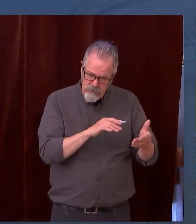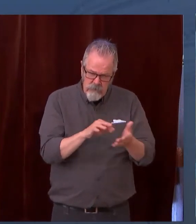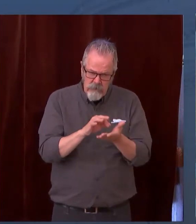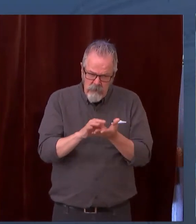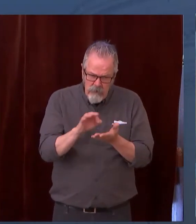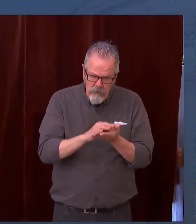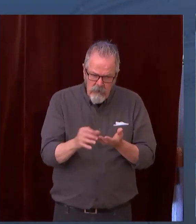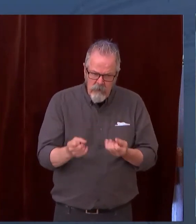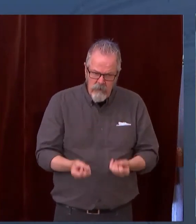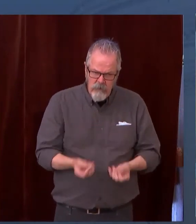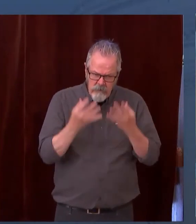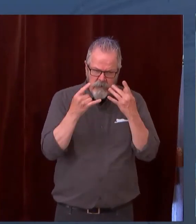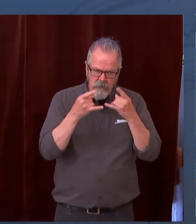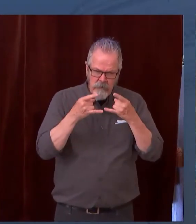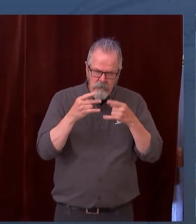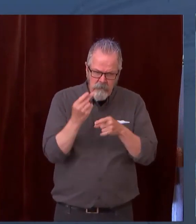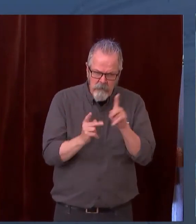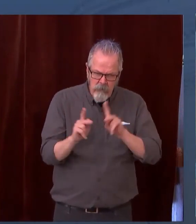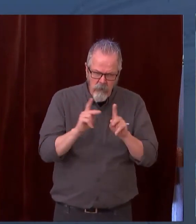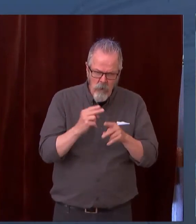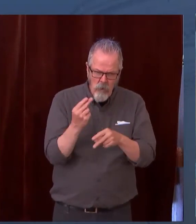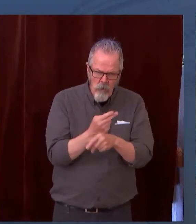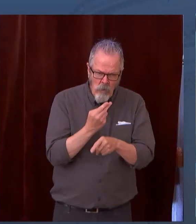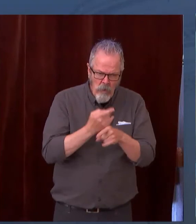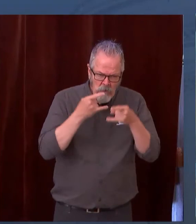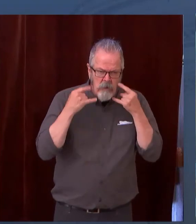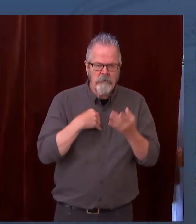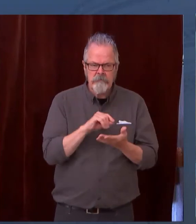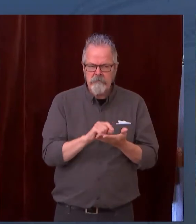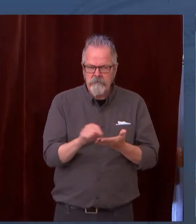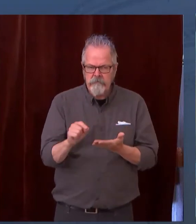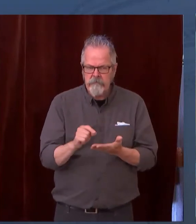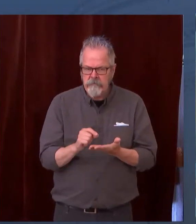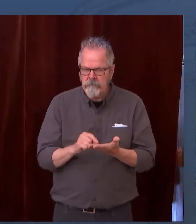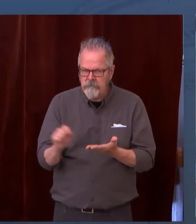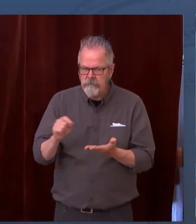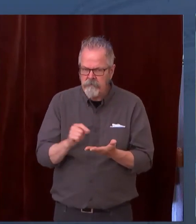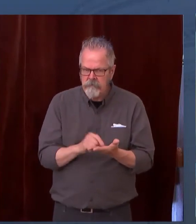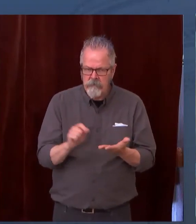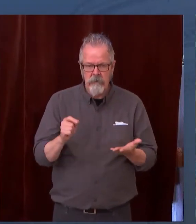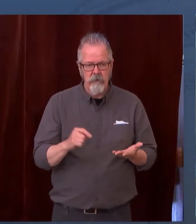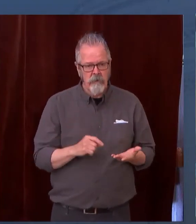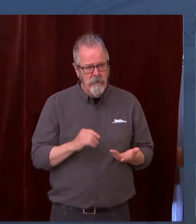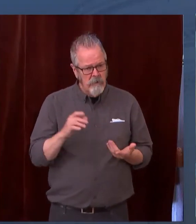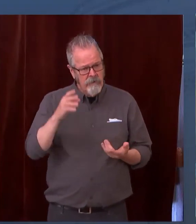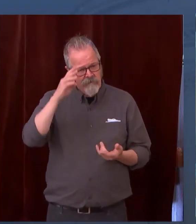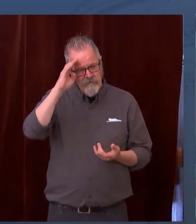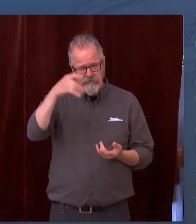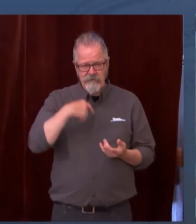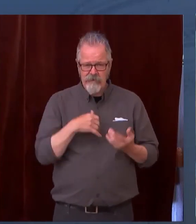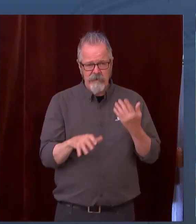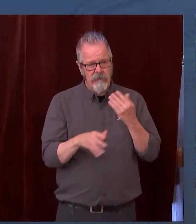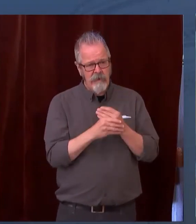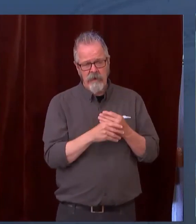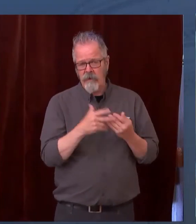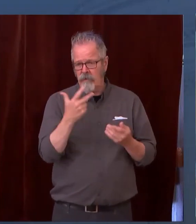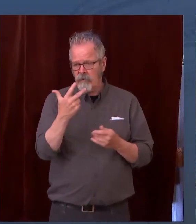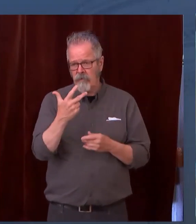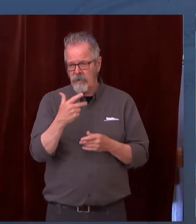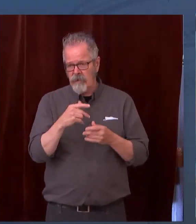also know that there are some efforts underway for grocery store chains in working